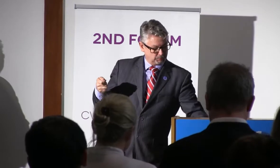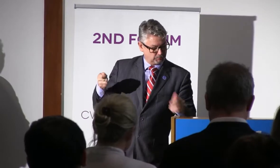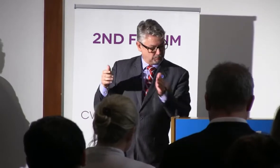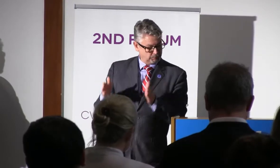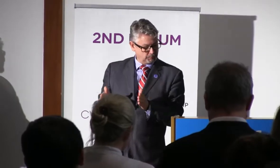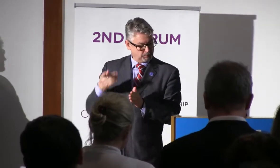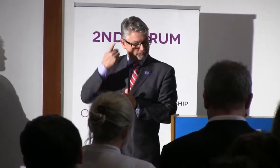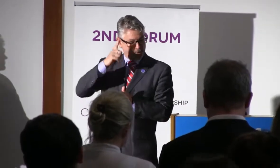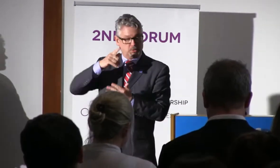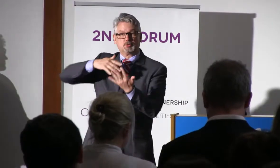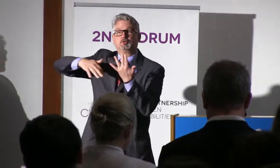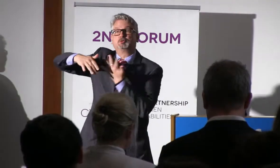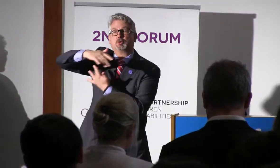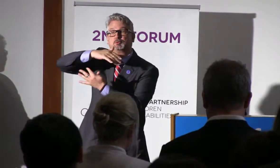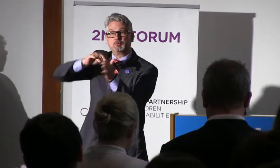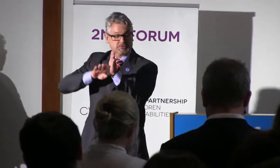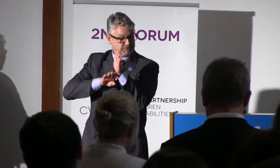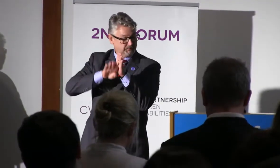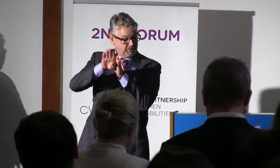Shamshed Akhtar,